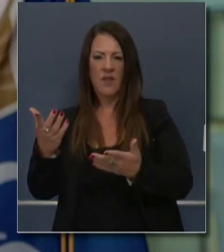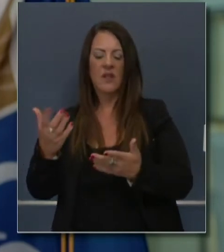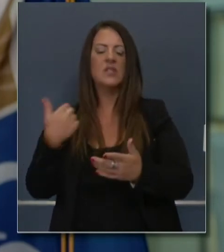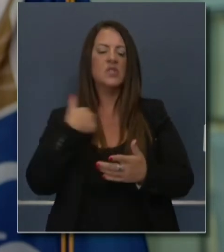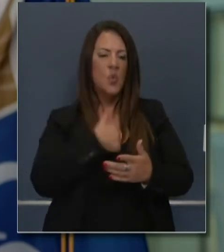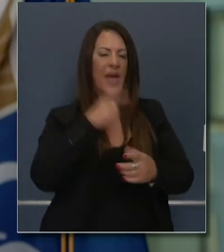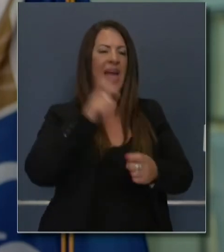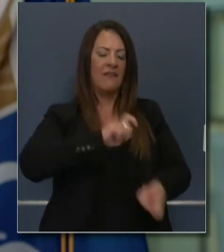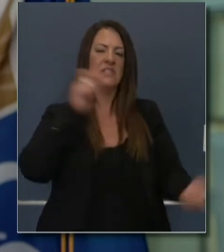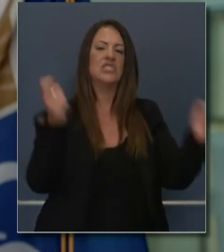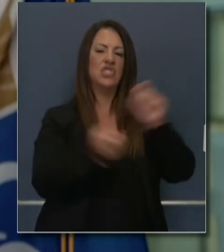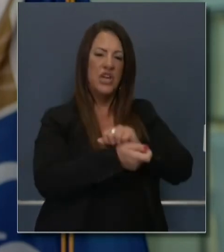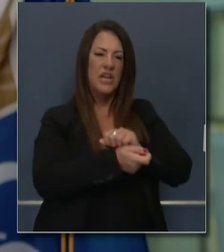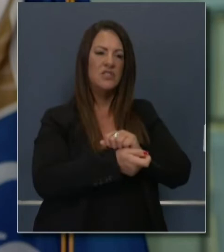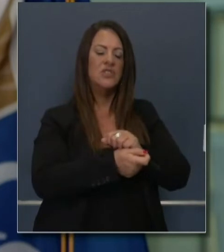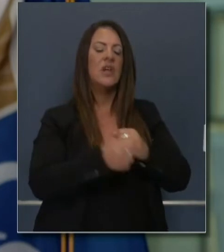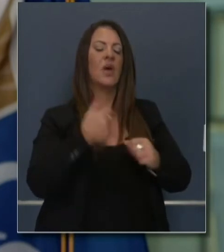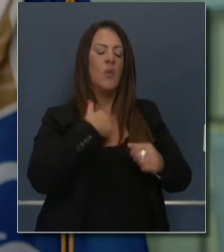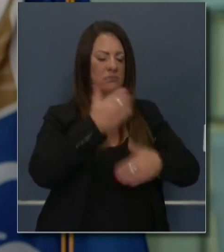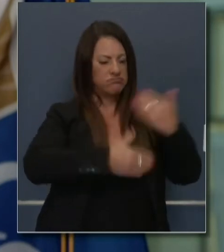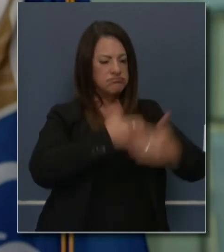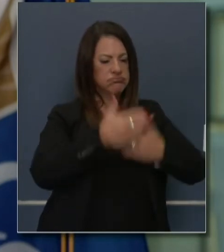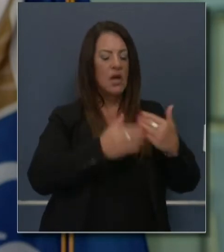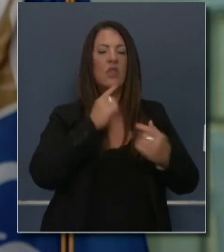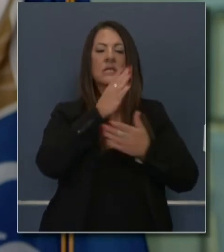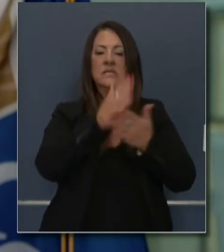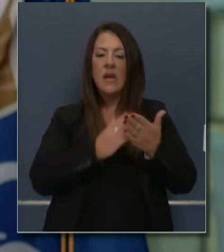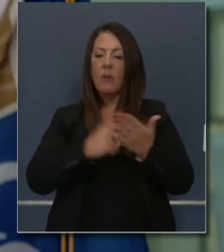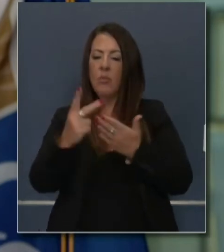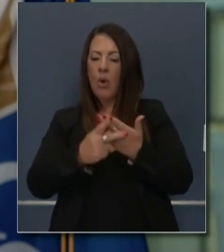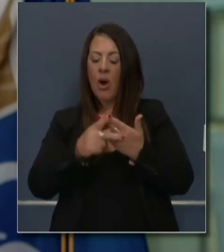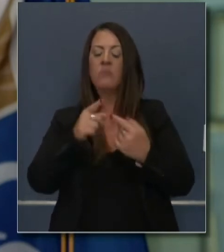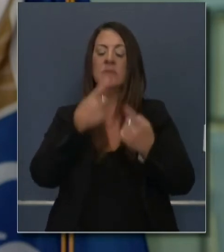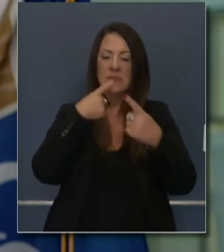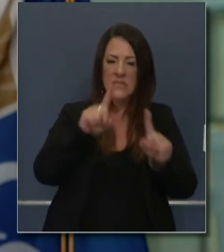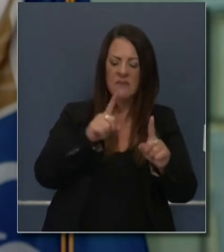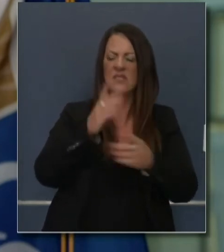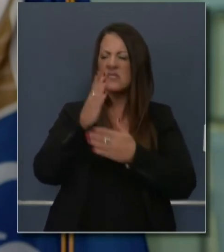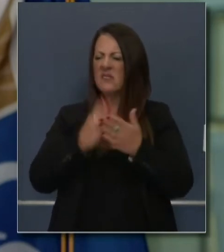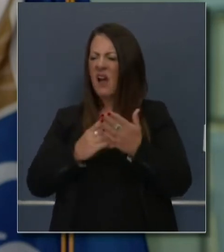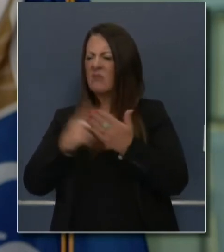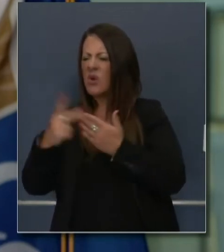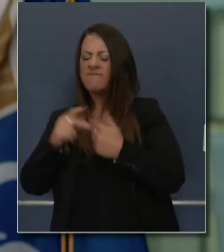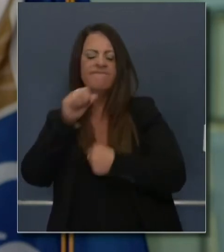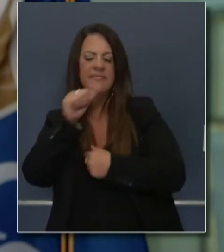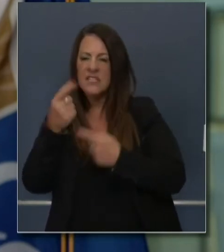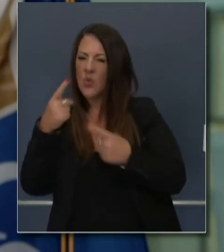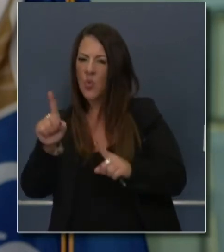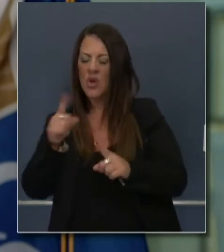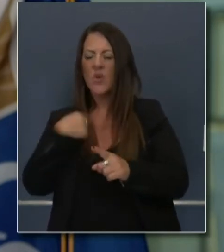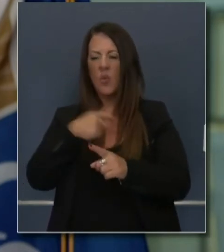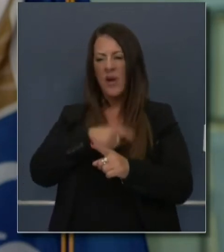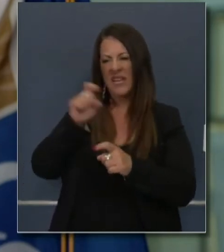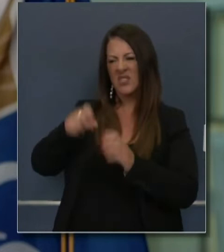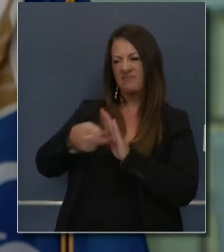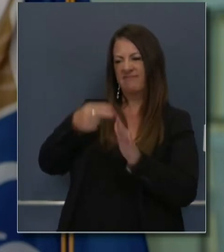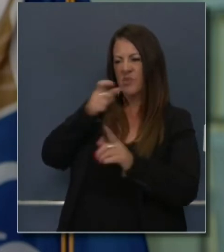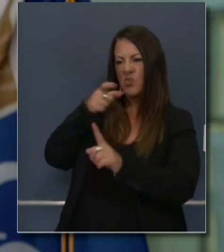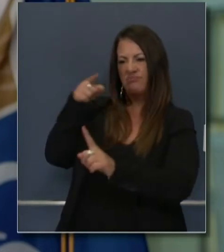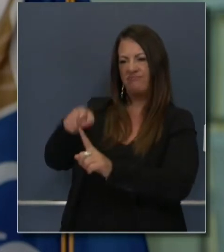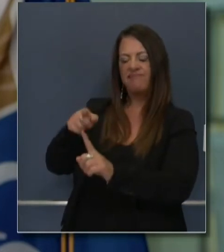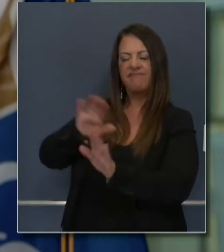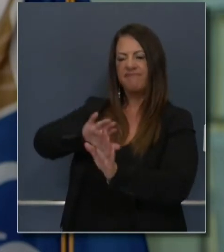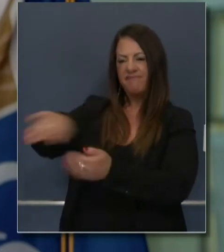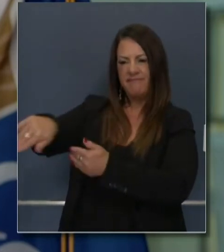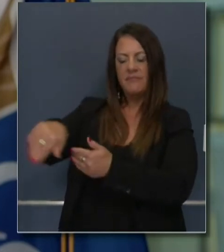are certainly programs that work. They deserve to be replicated. But there are programs that do not work, and we need to call them out. Just because you